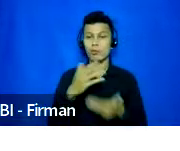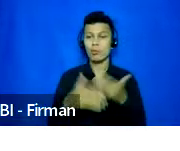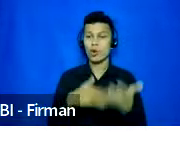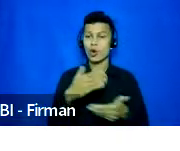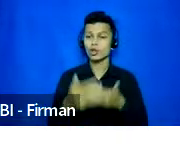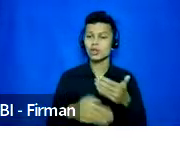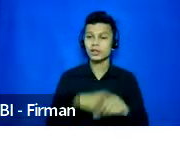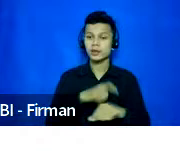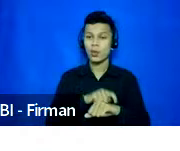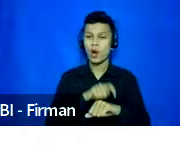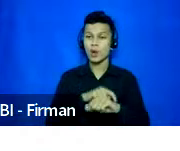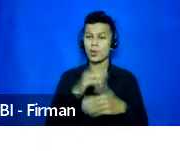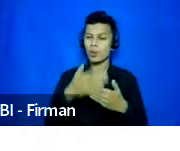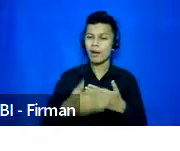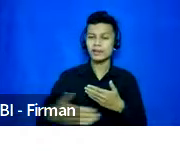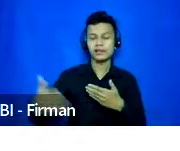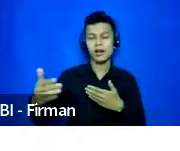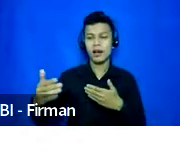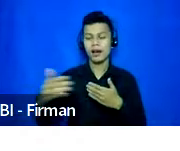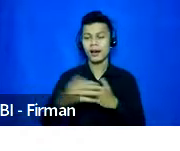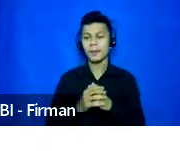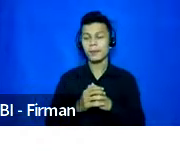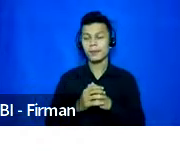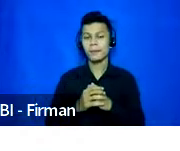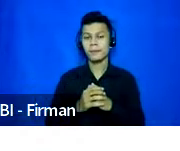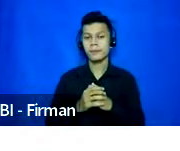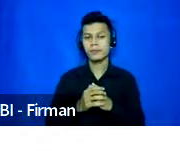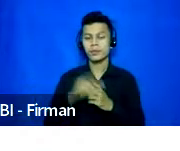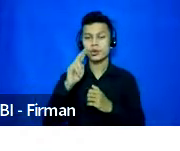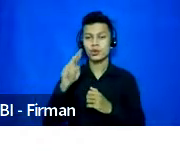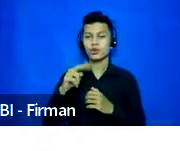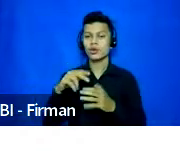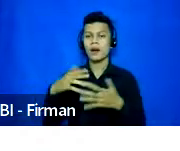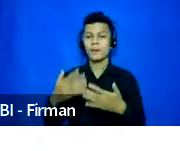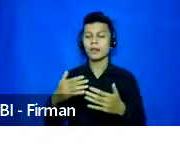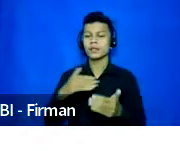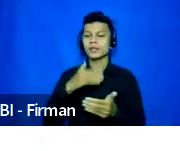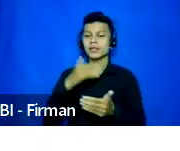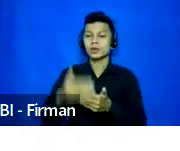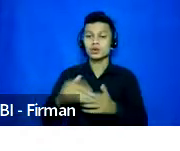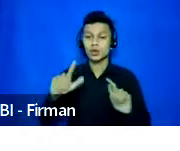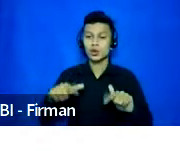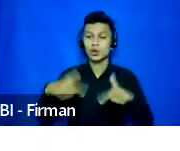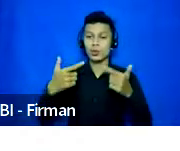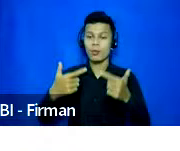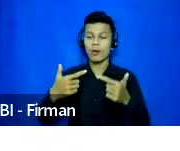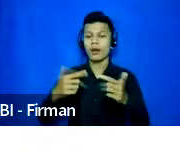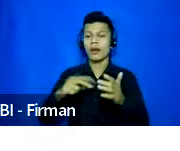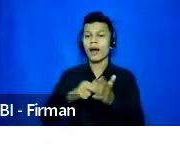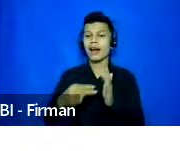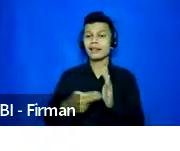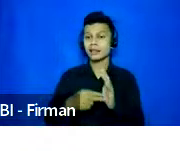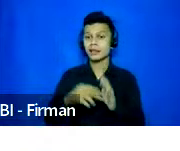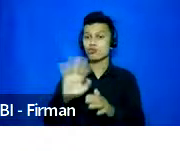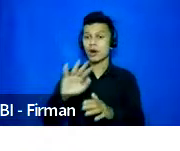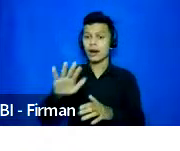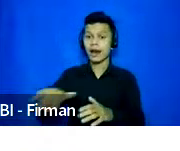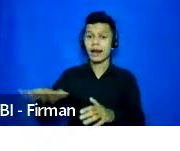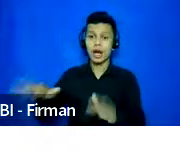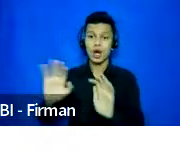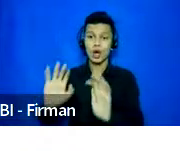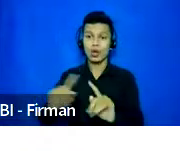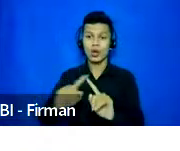throughout the phase of our life process, meaning that everyone, not only children, but also adult, is